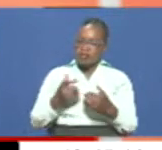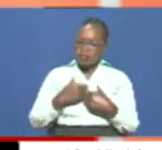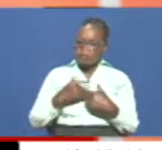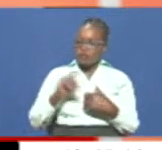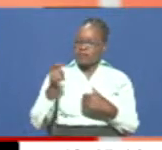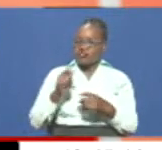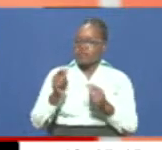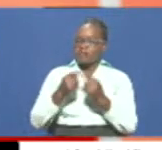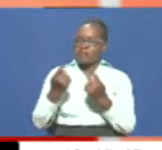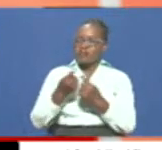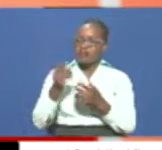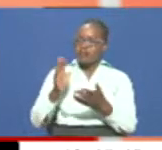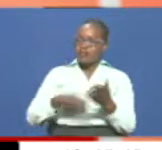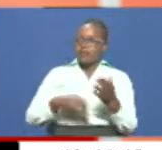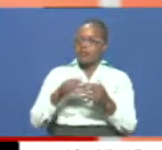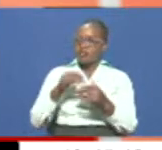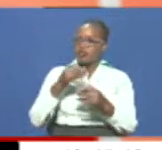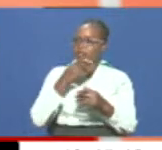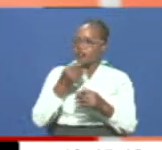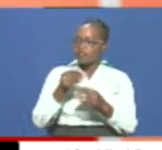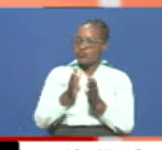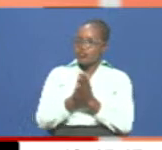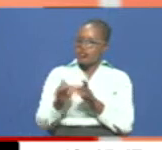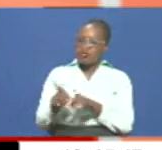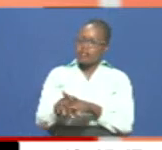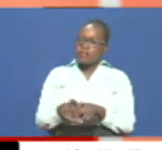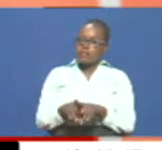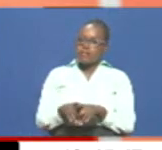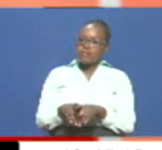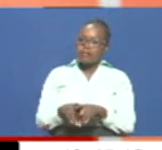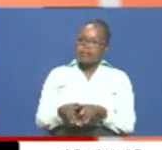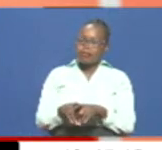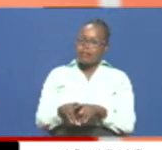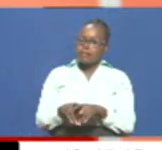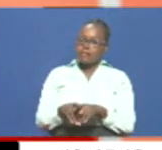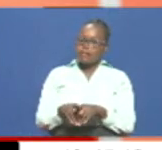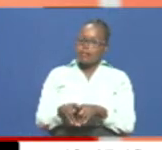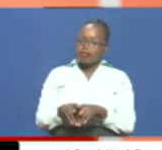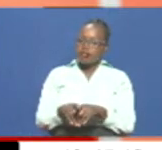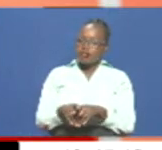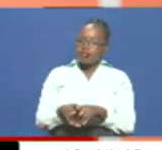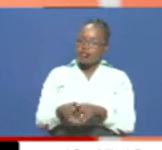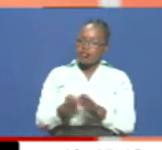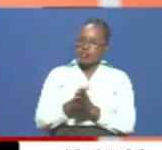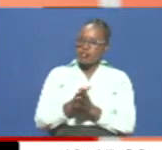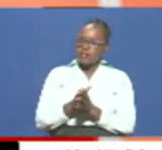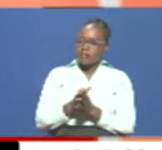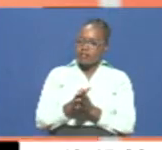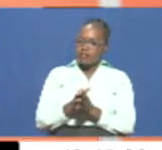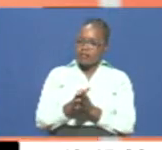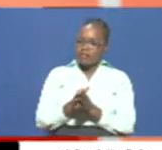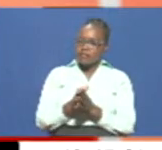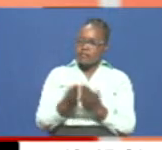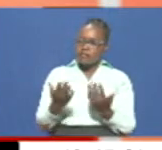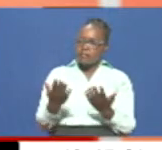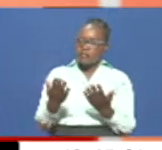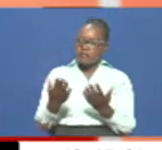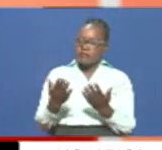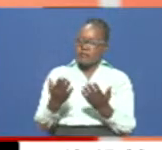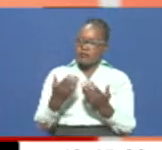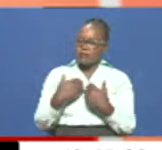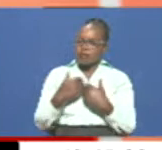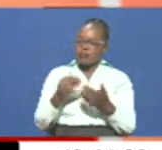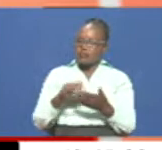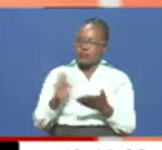than the men. And then for the Commonwealth, on paper, we should have more ladies because there are